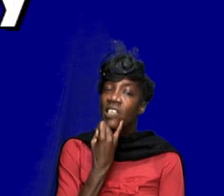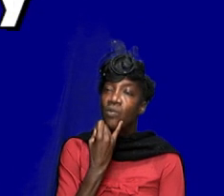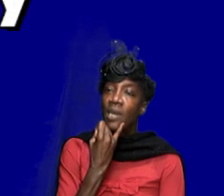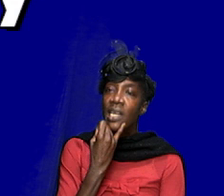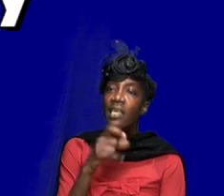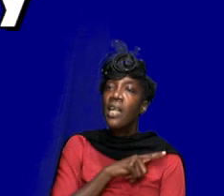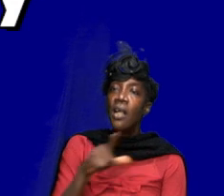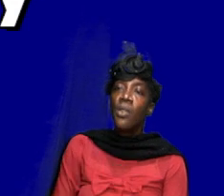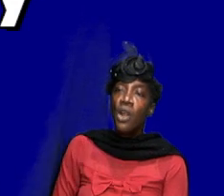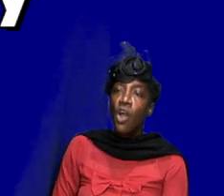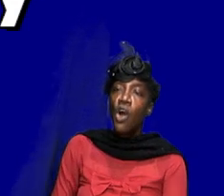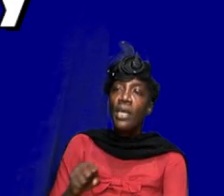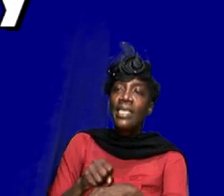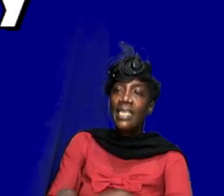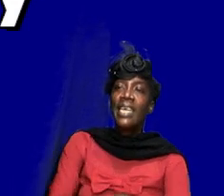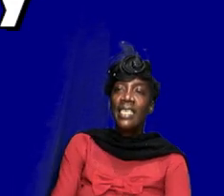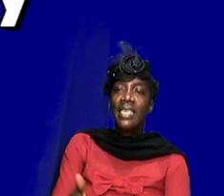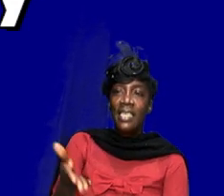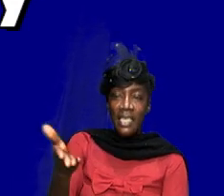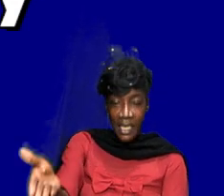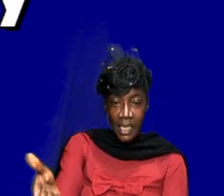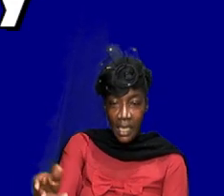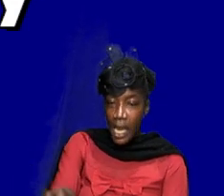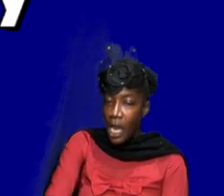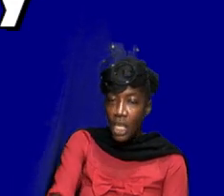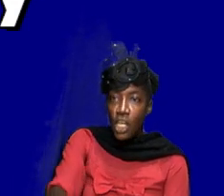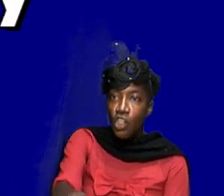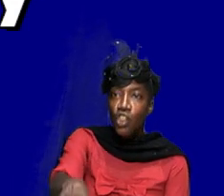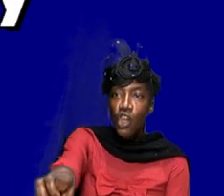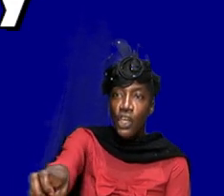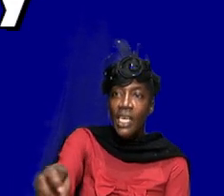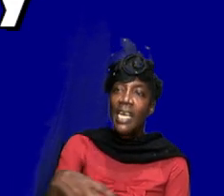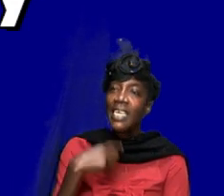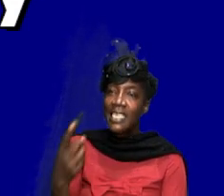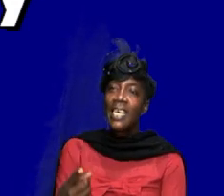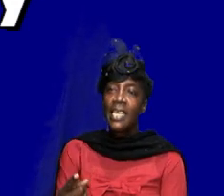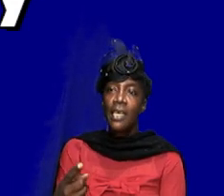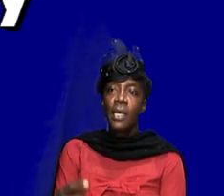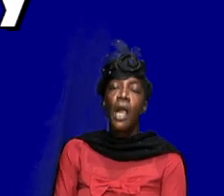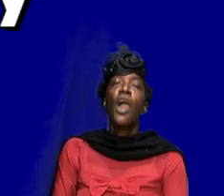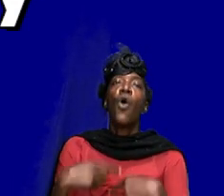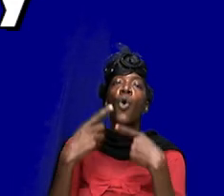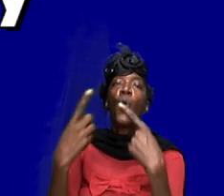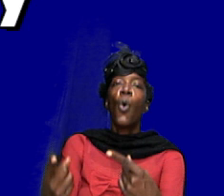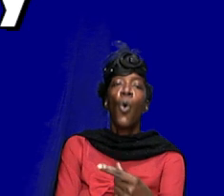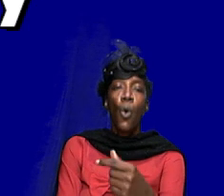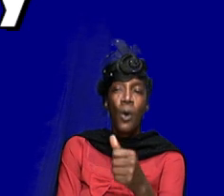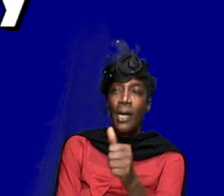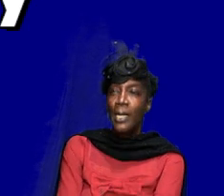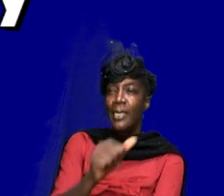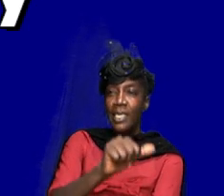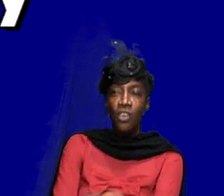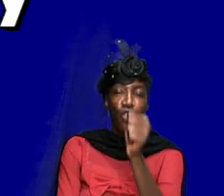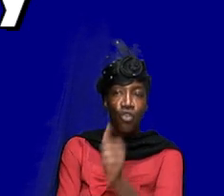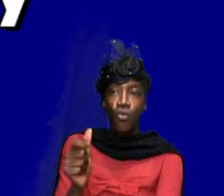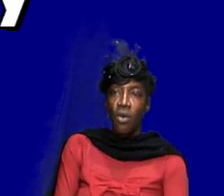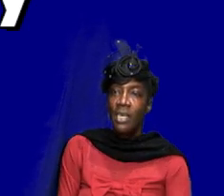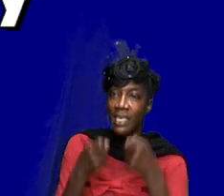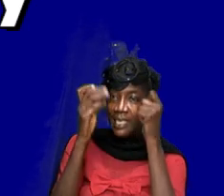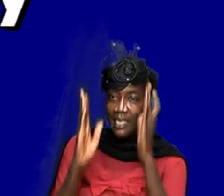And the Lord sent thee on a journey and said, go and utterly destroy the